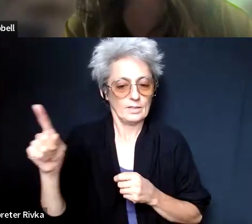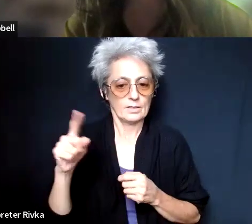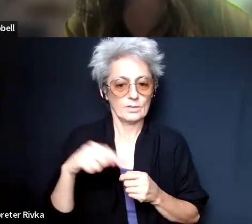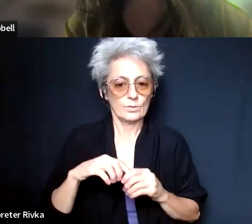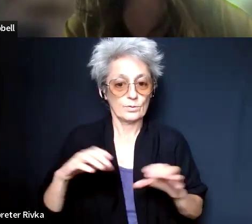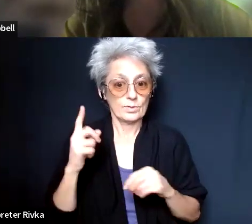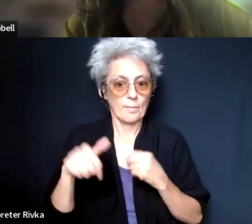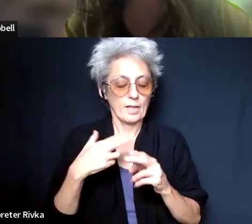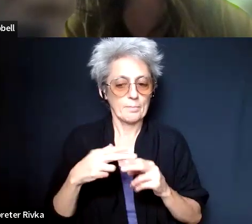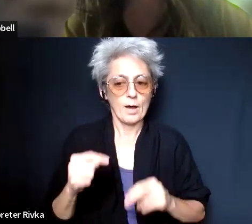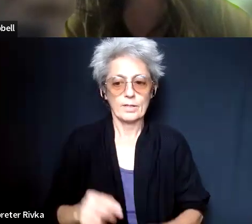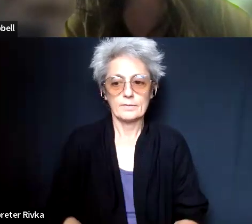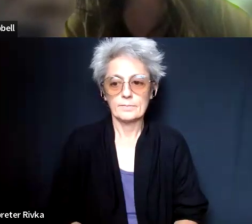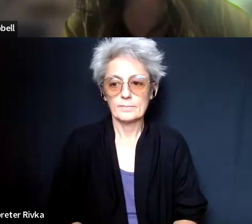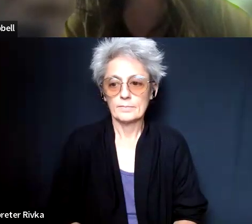it.